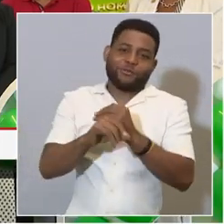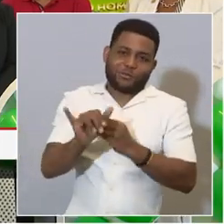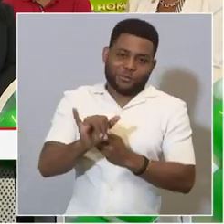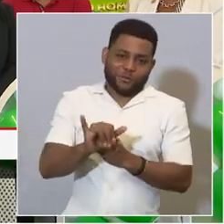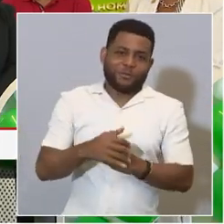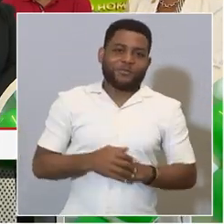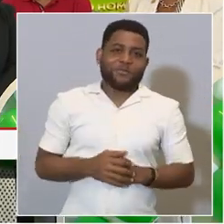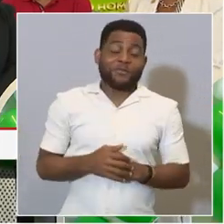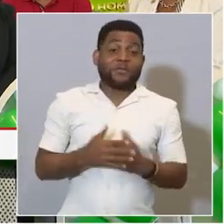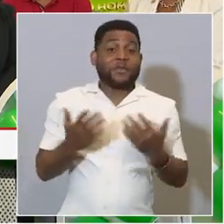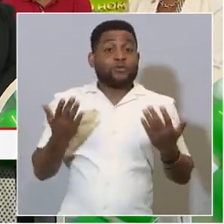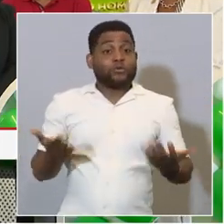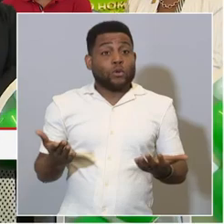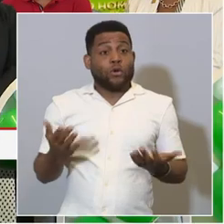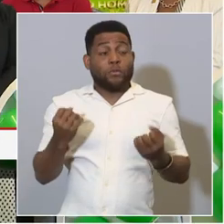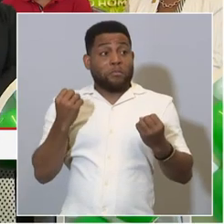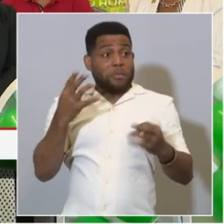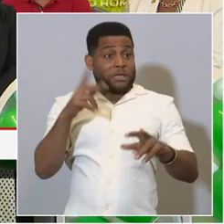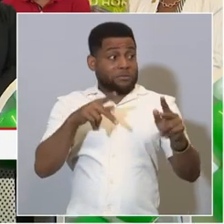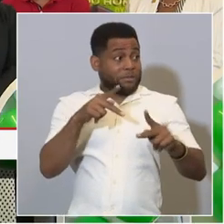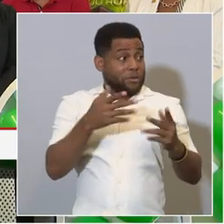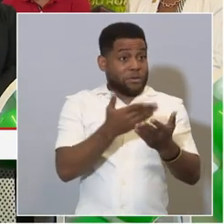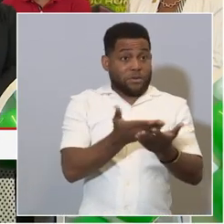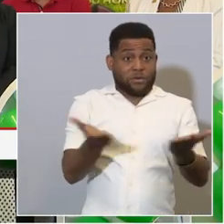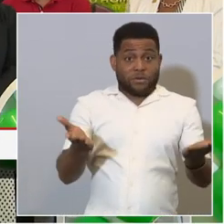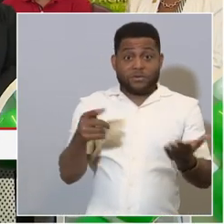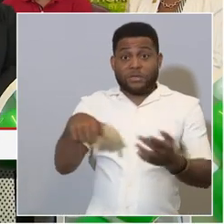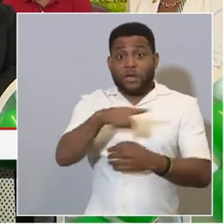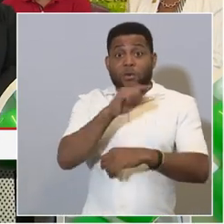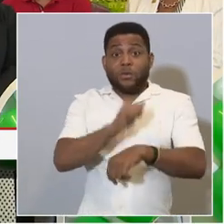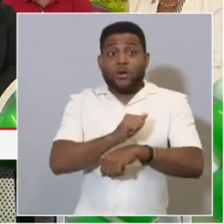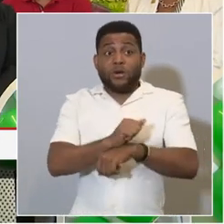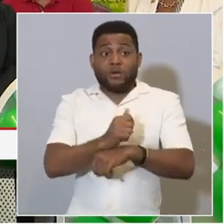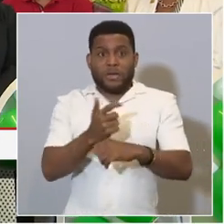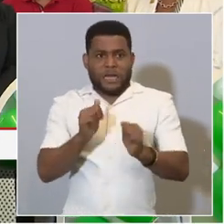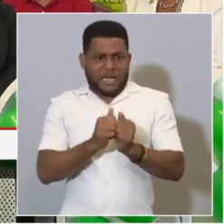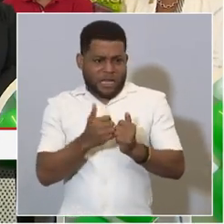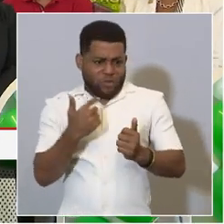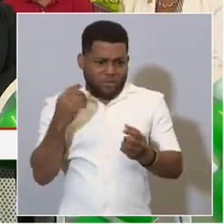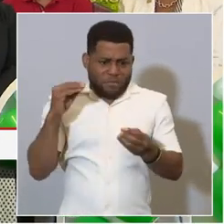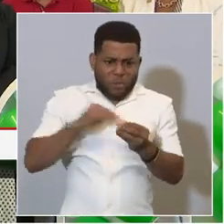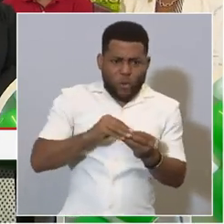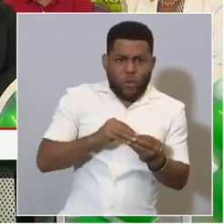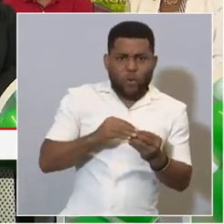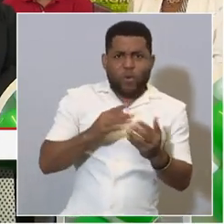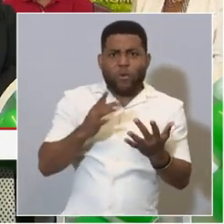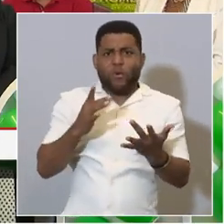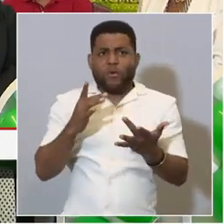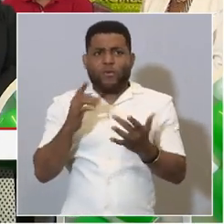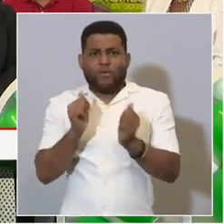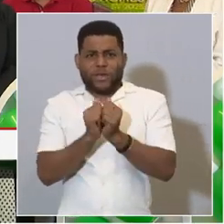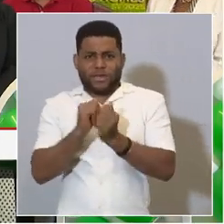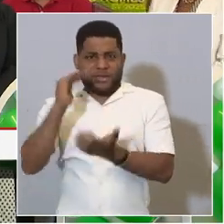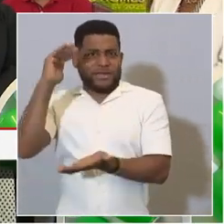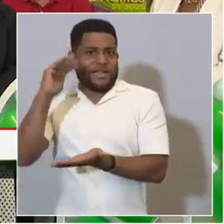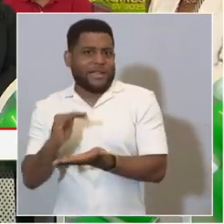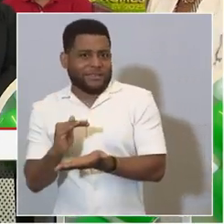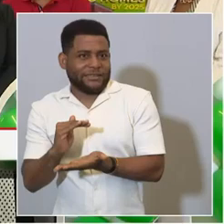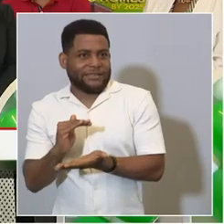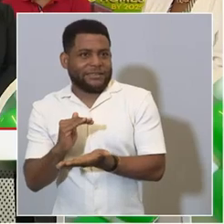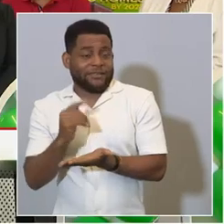from are working on is how can we do more with less? Because those same dollars aren't